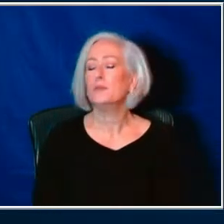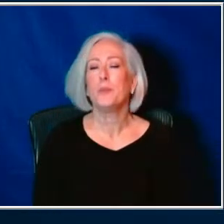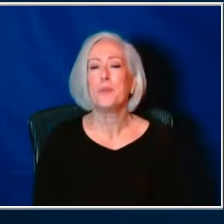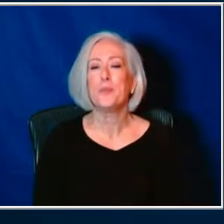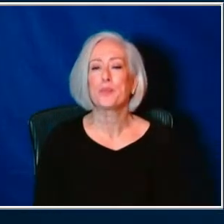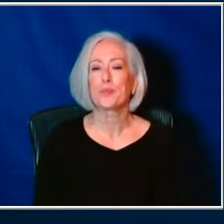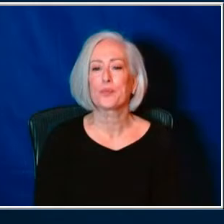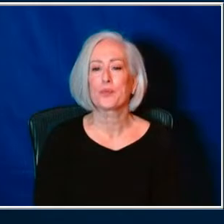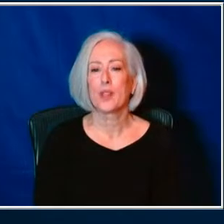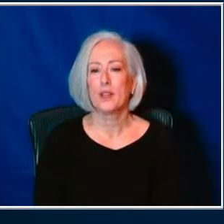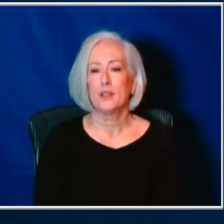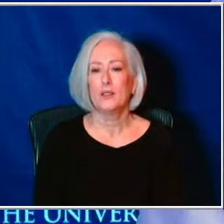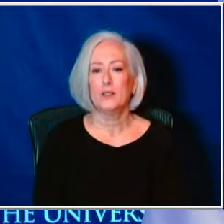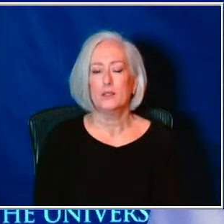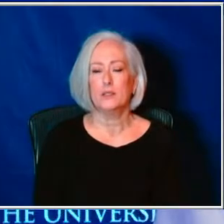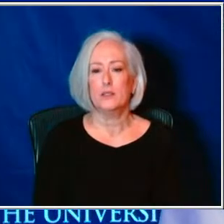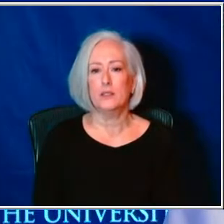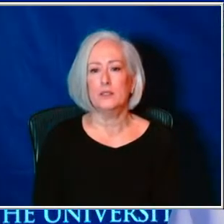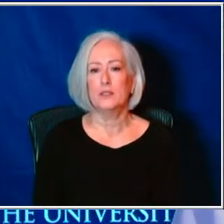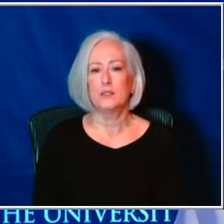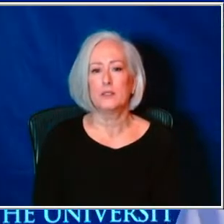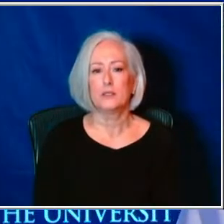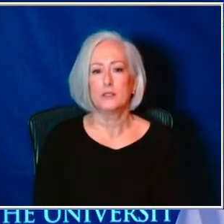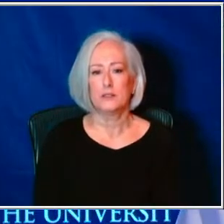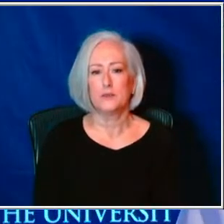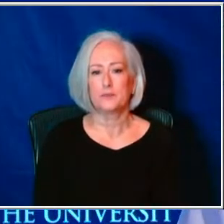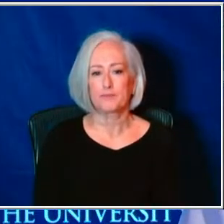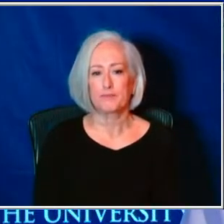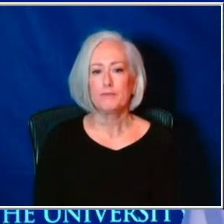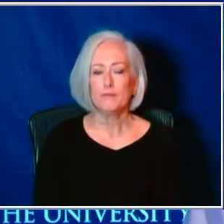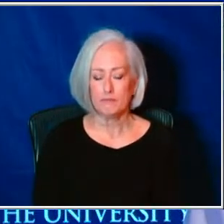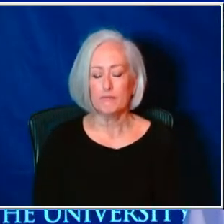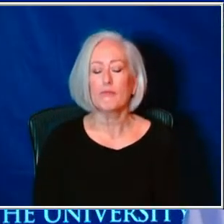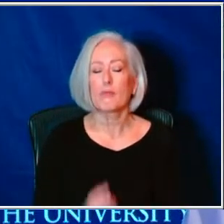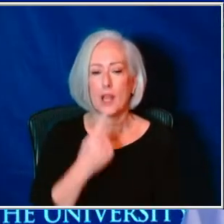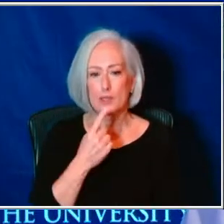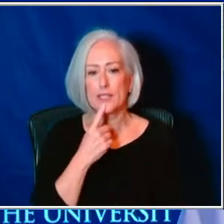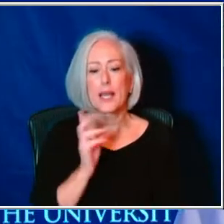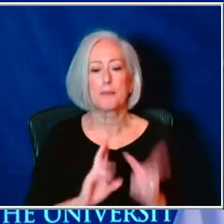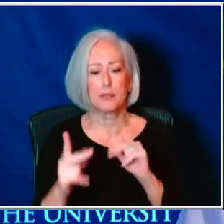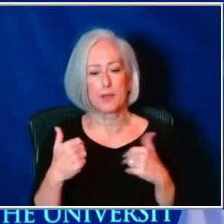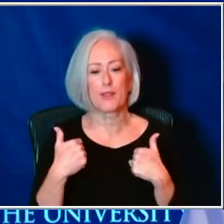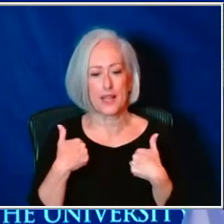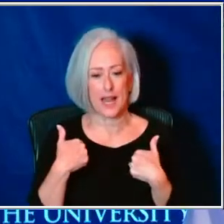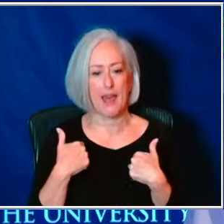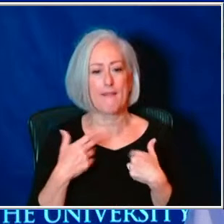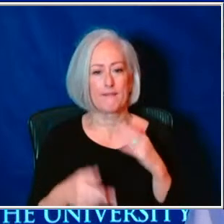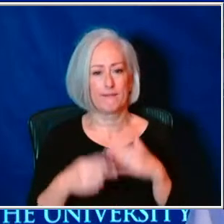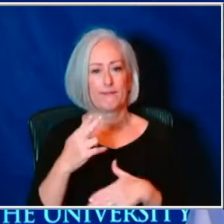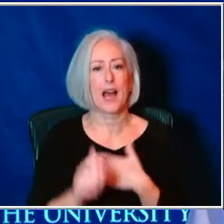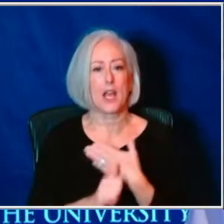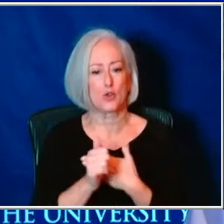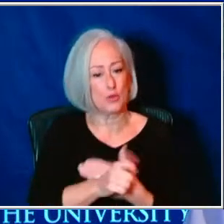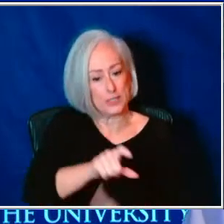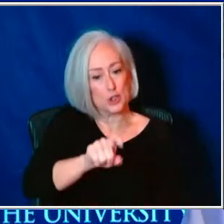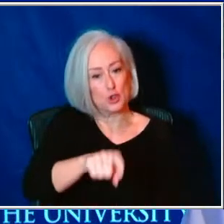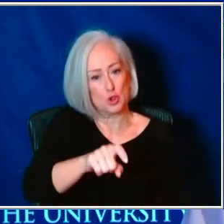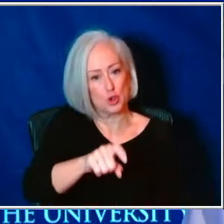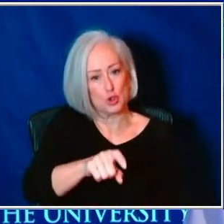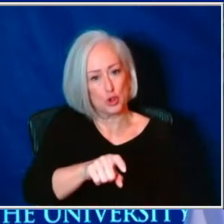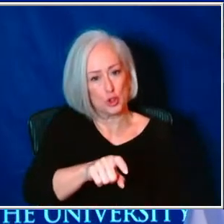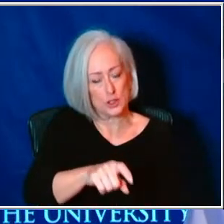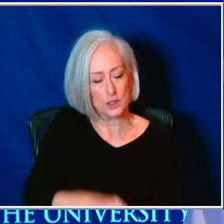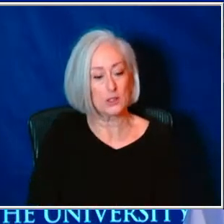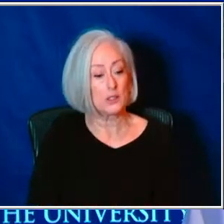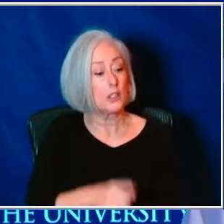You know, I would say most people who are at risk should. I think number 1, you should be up to date with